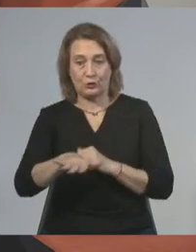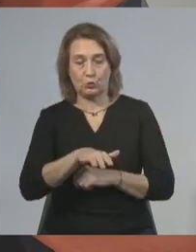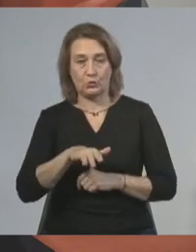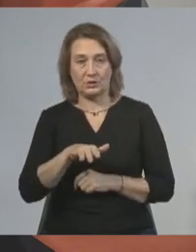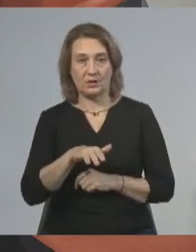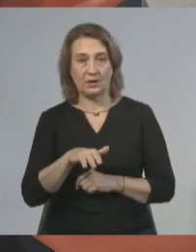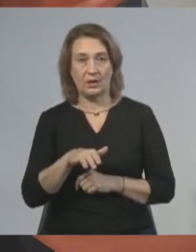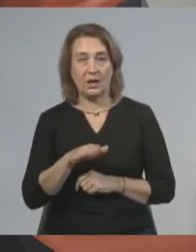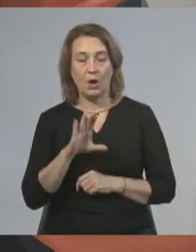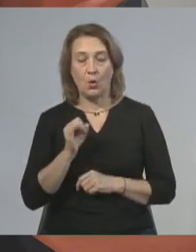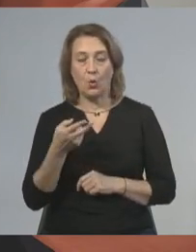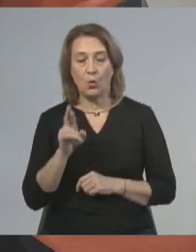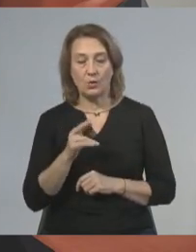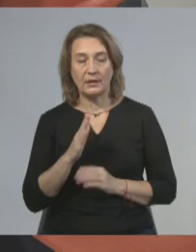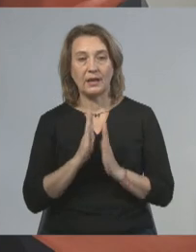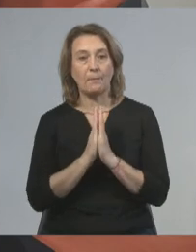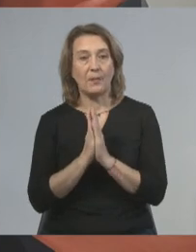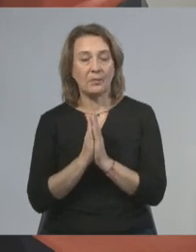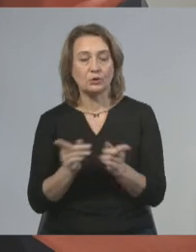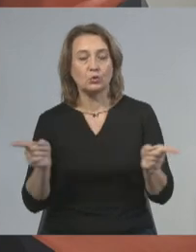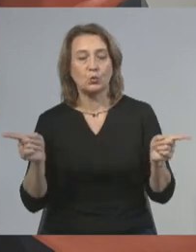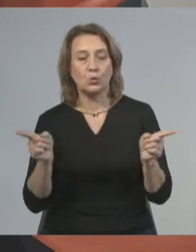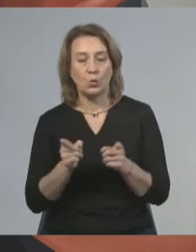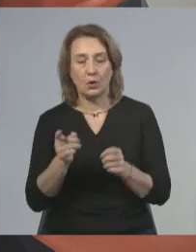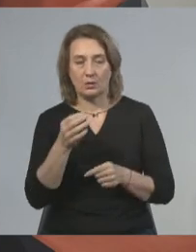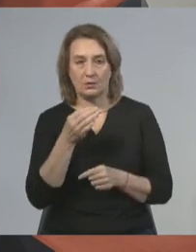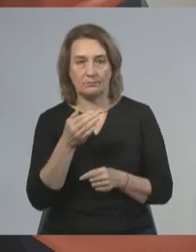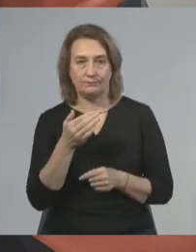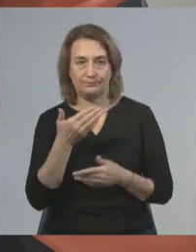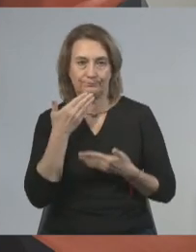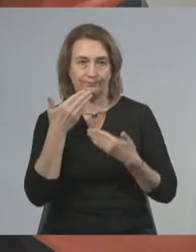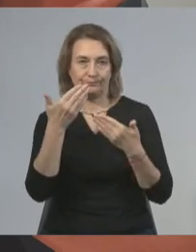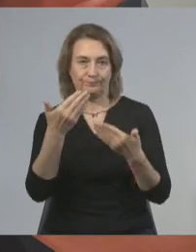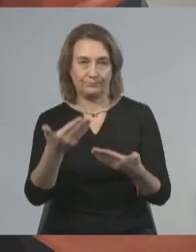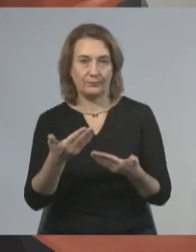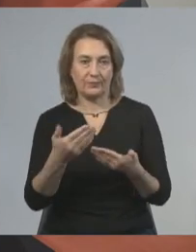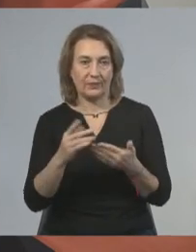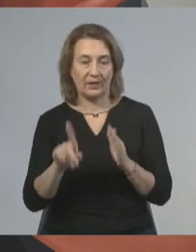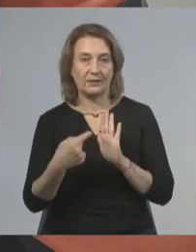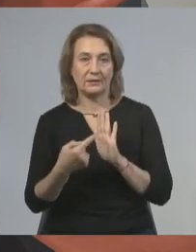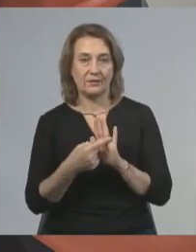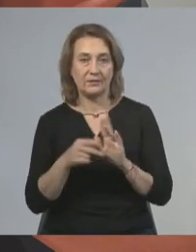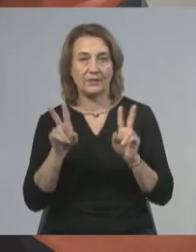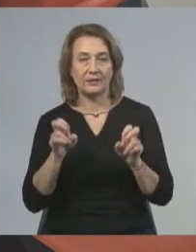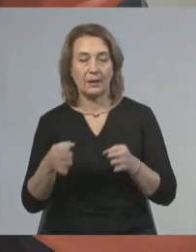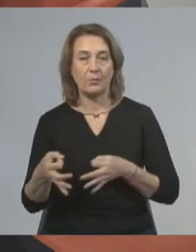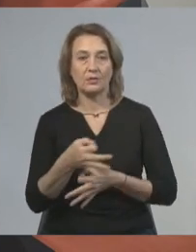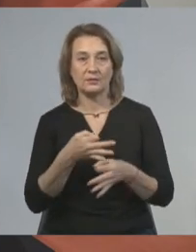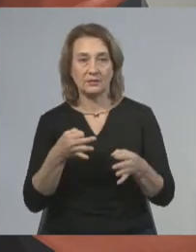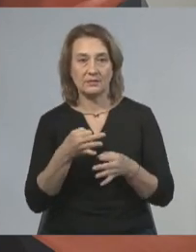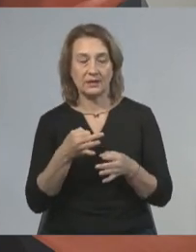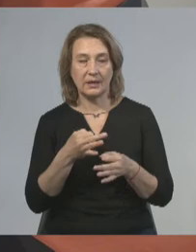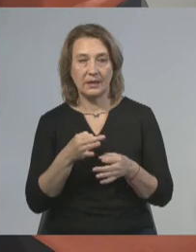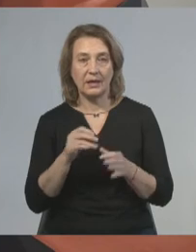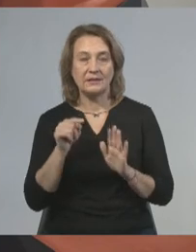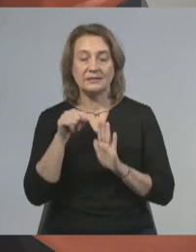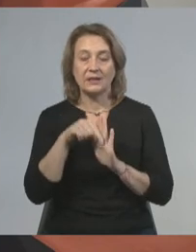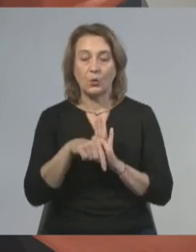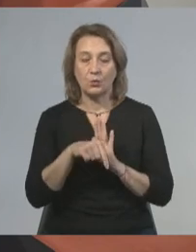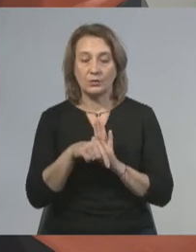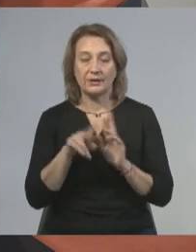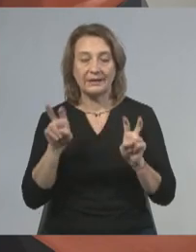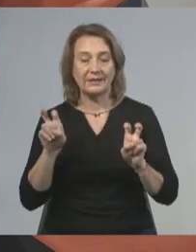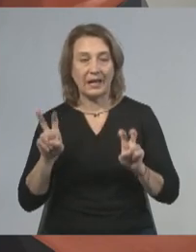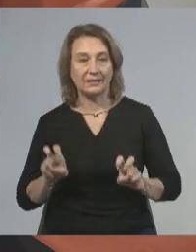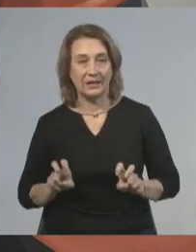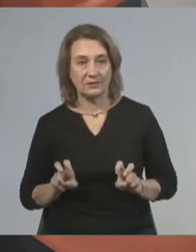will ask we'll uh ask our speakers those questions uh can you please comment